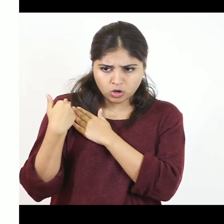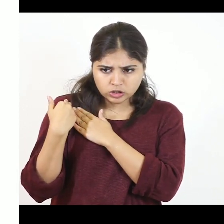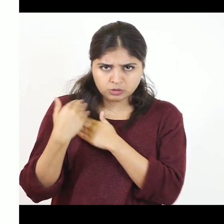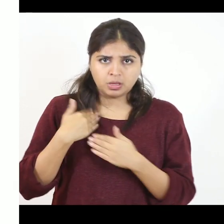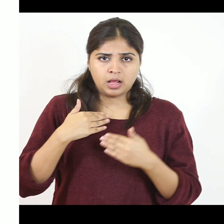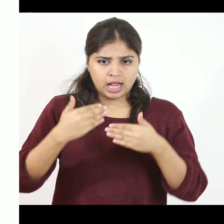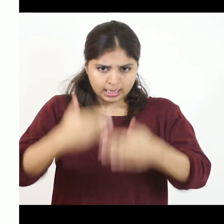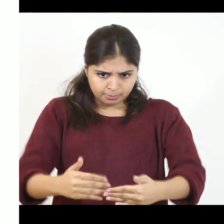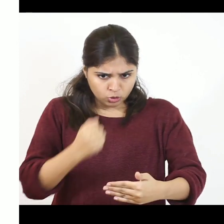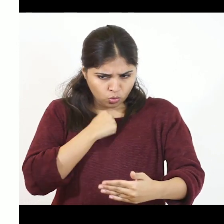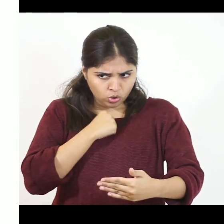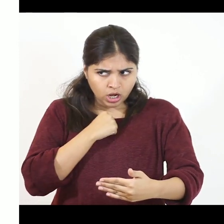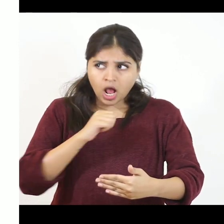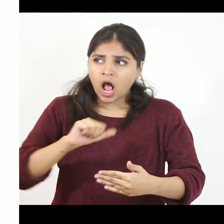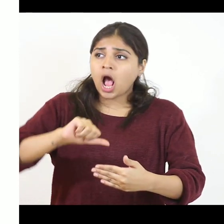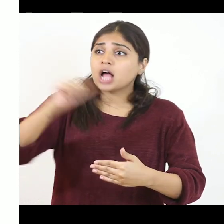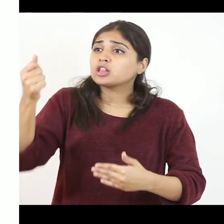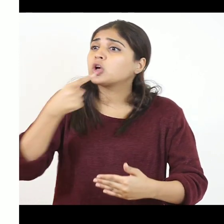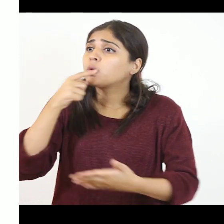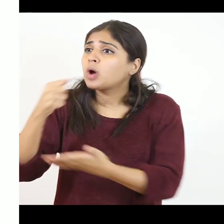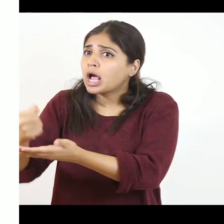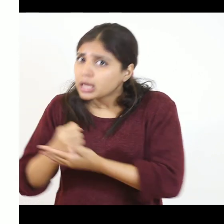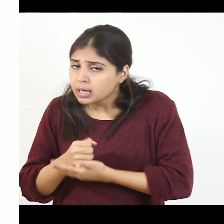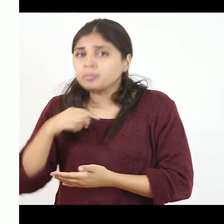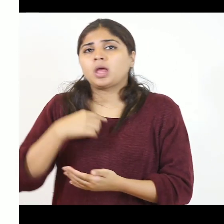of the target.